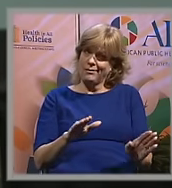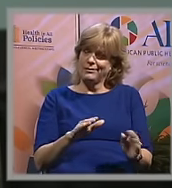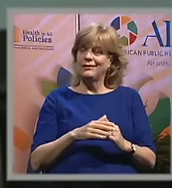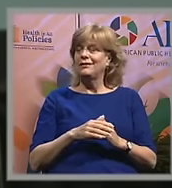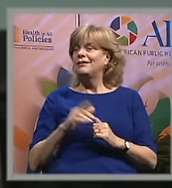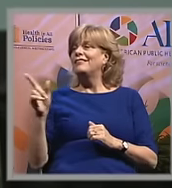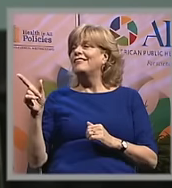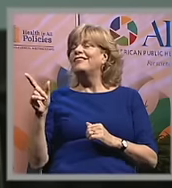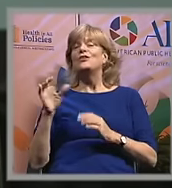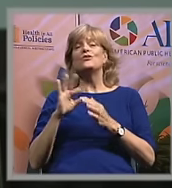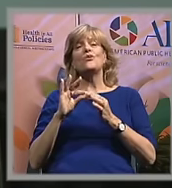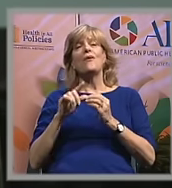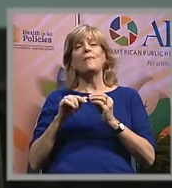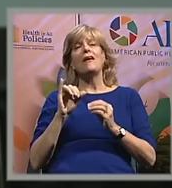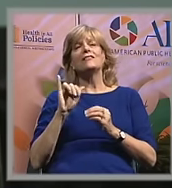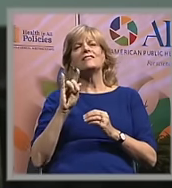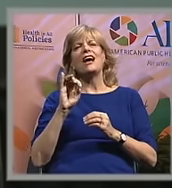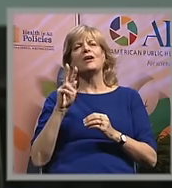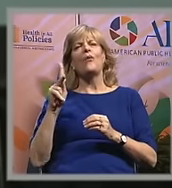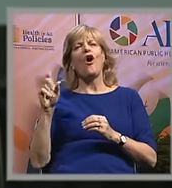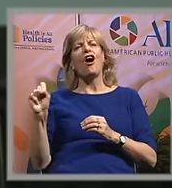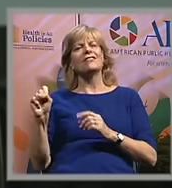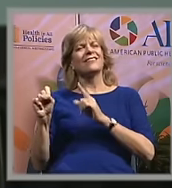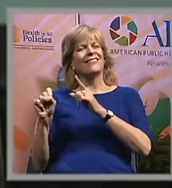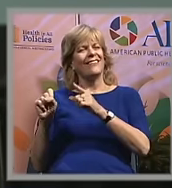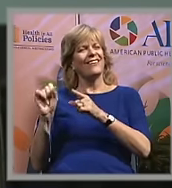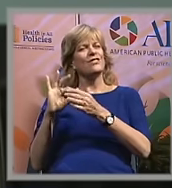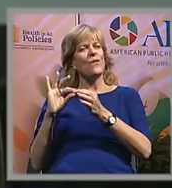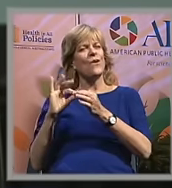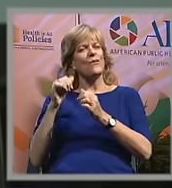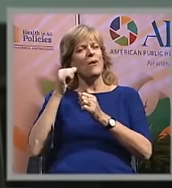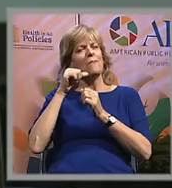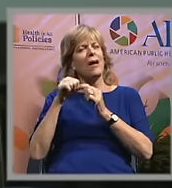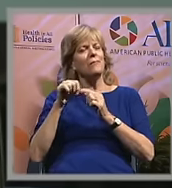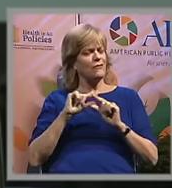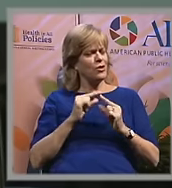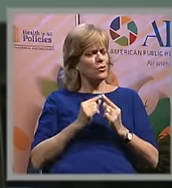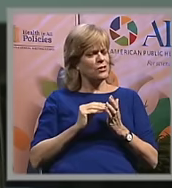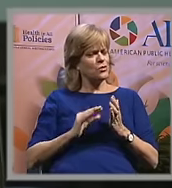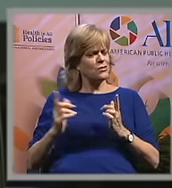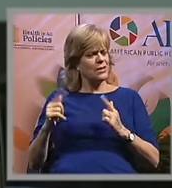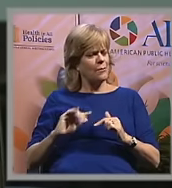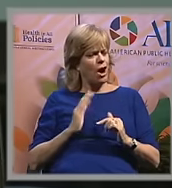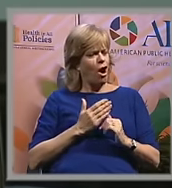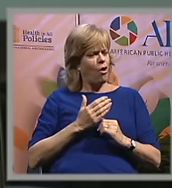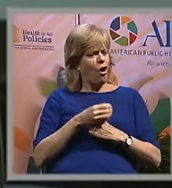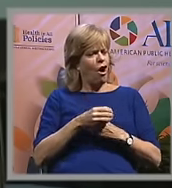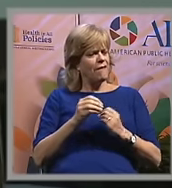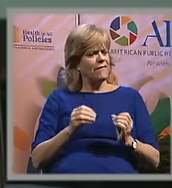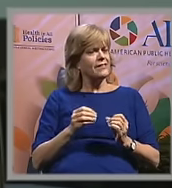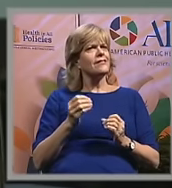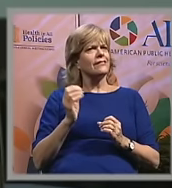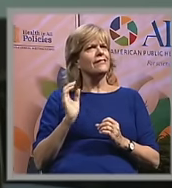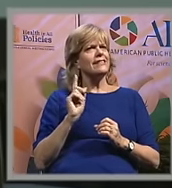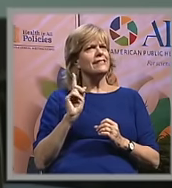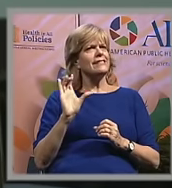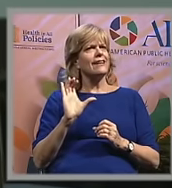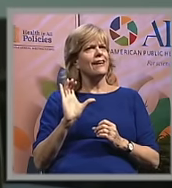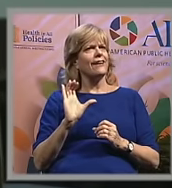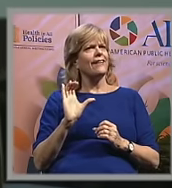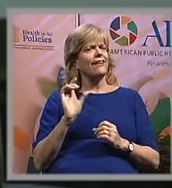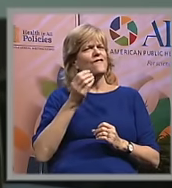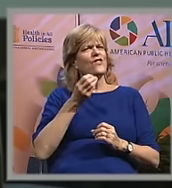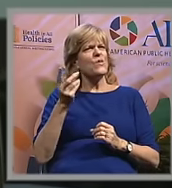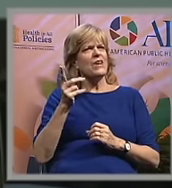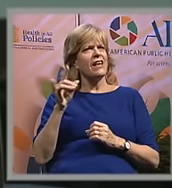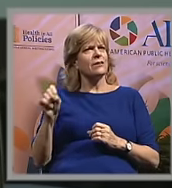me, in fact, also of a group of students who came to our office down in D.C. just a few days ago. And they came because